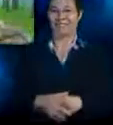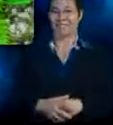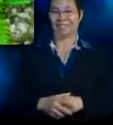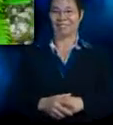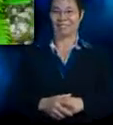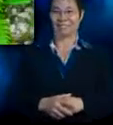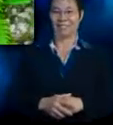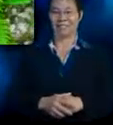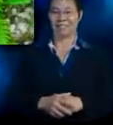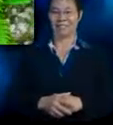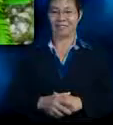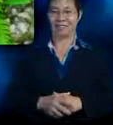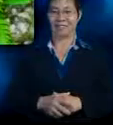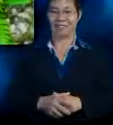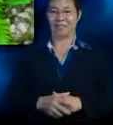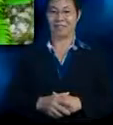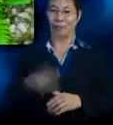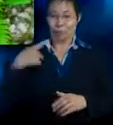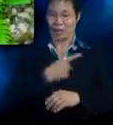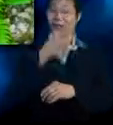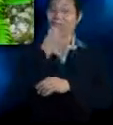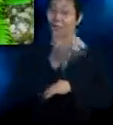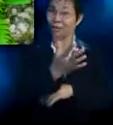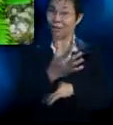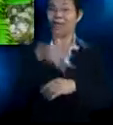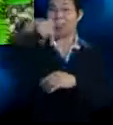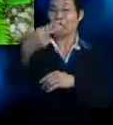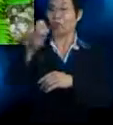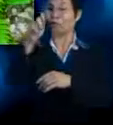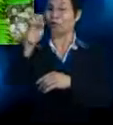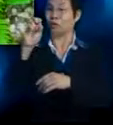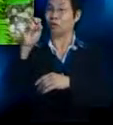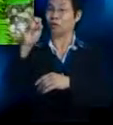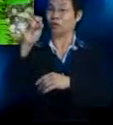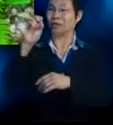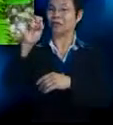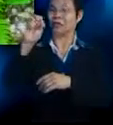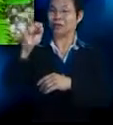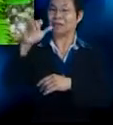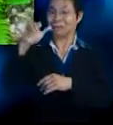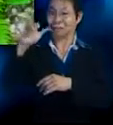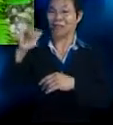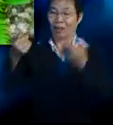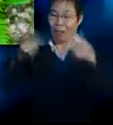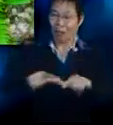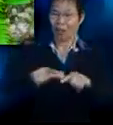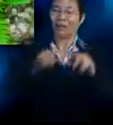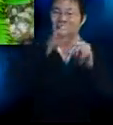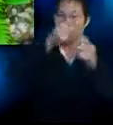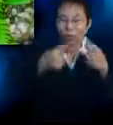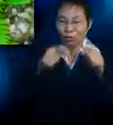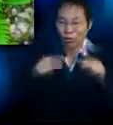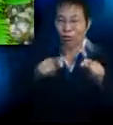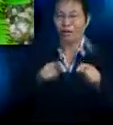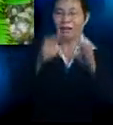We can tell if photosynthesis has occurred by testing the presence of starch in the leaf